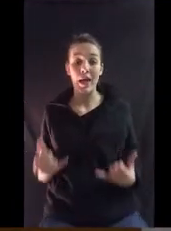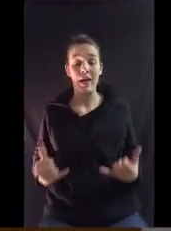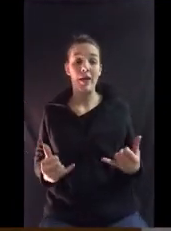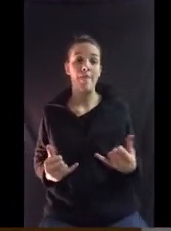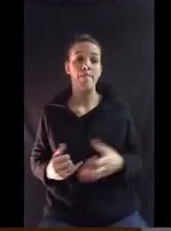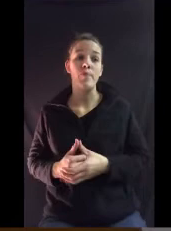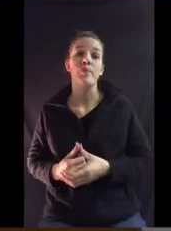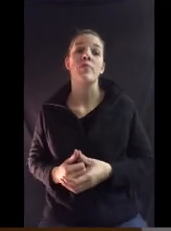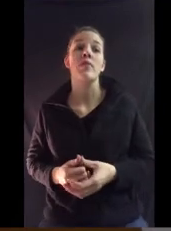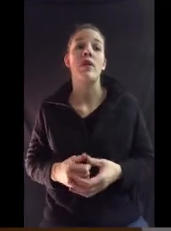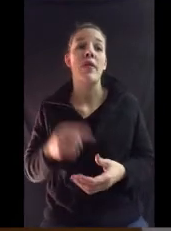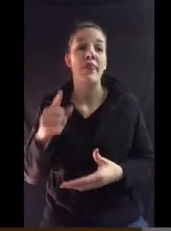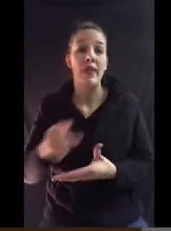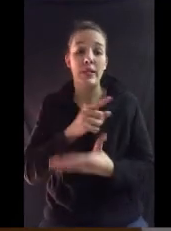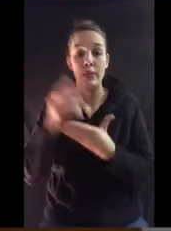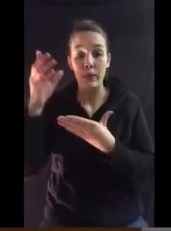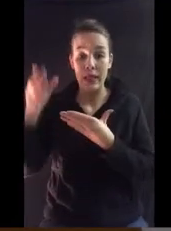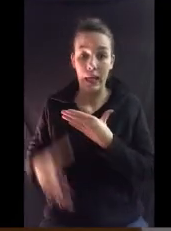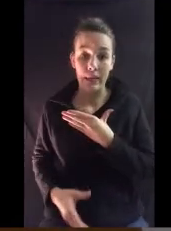Today,